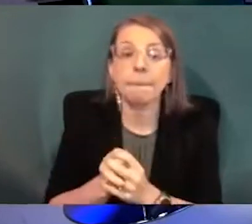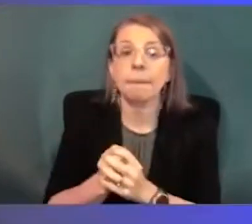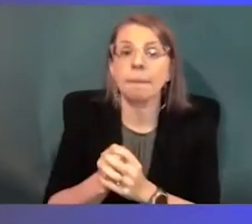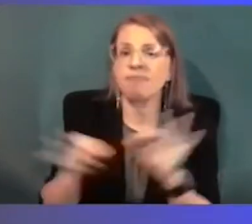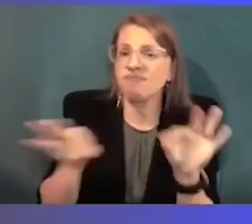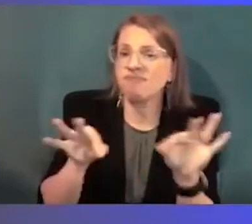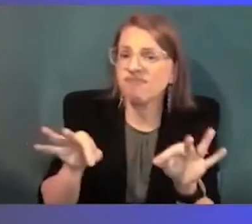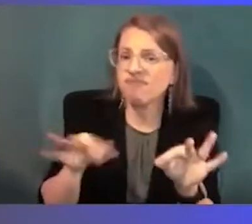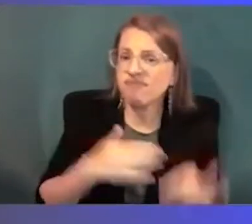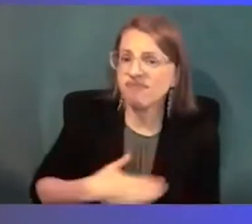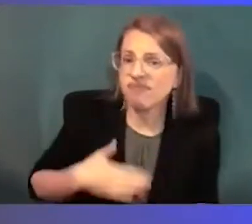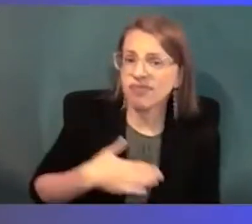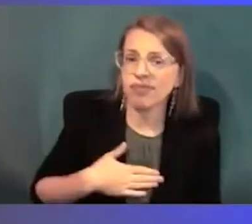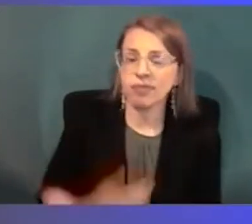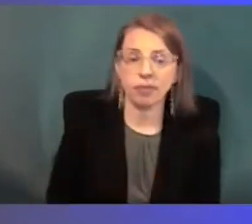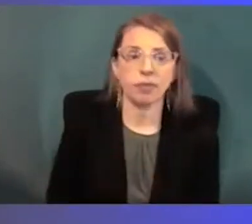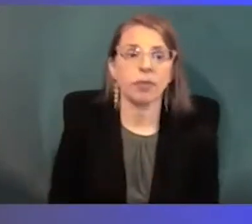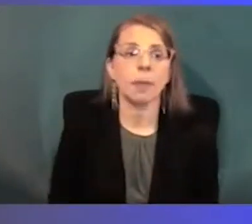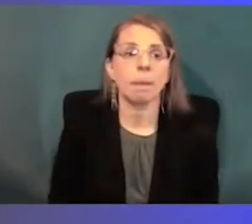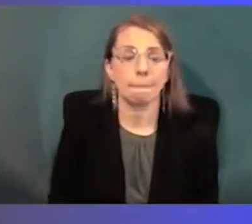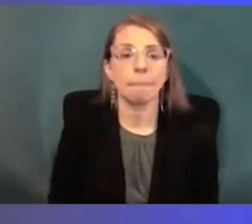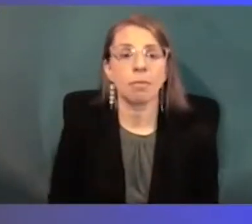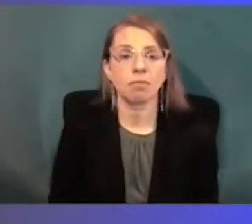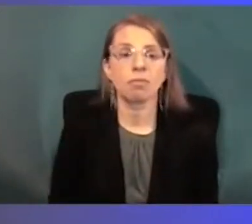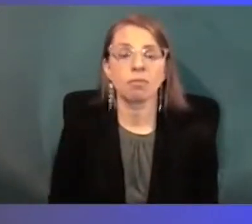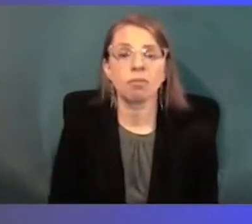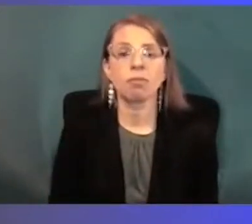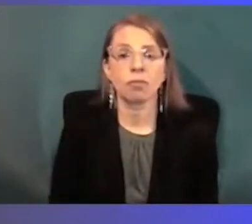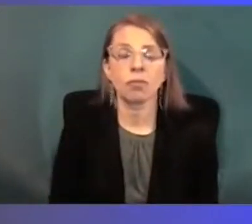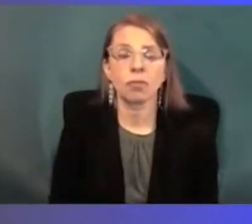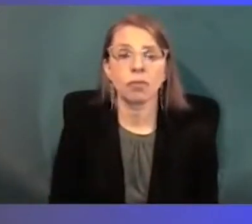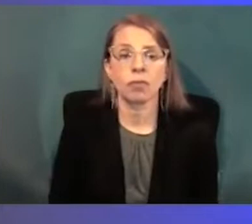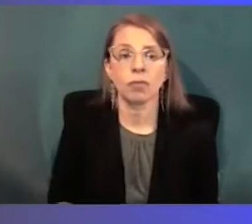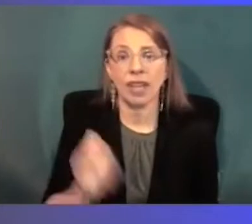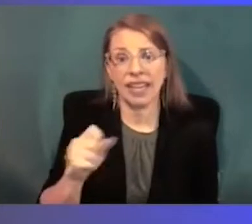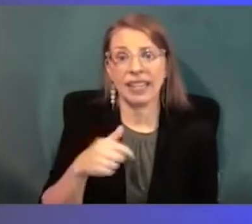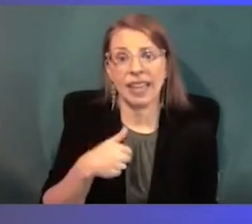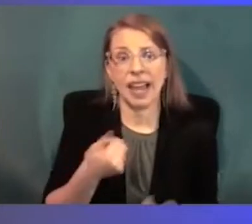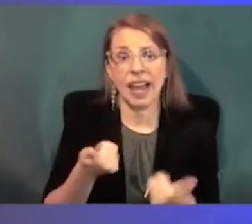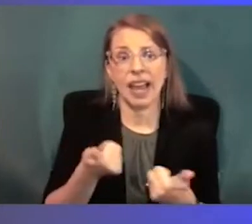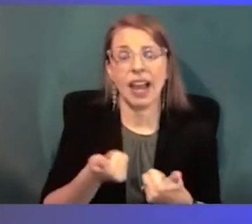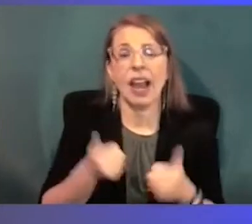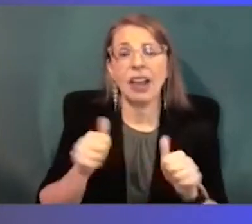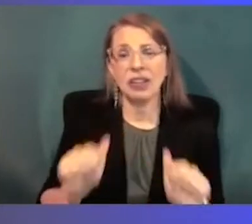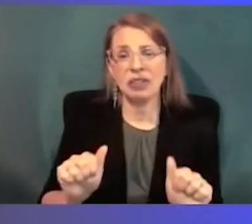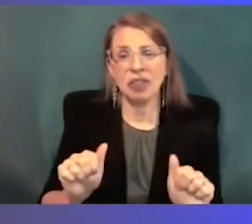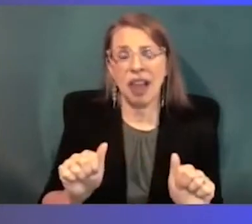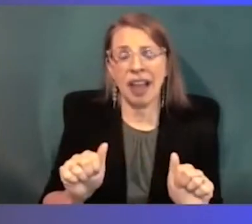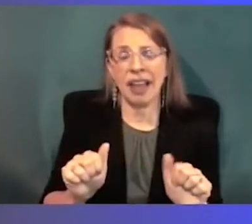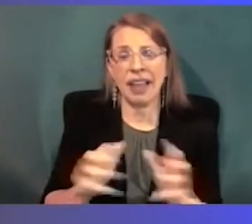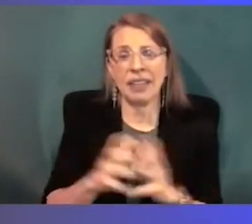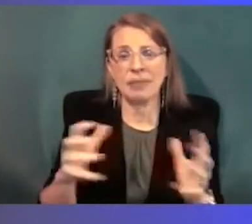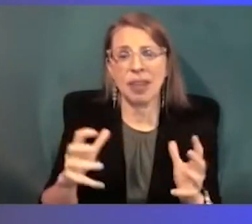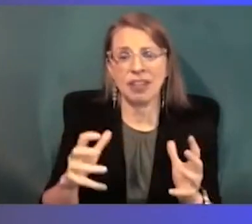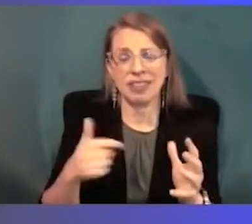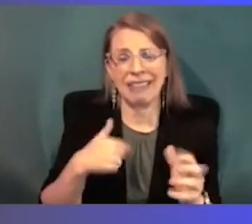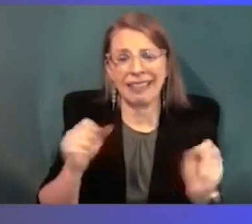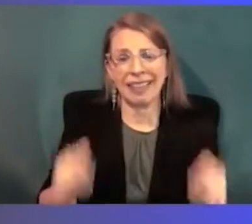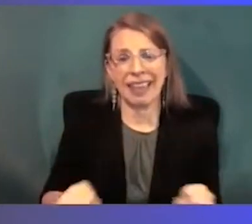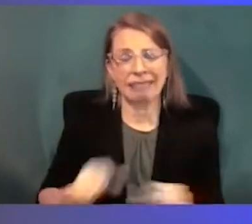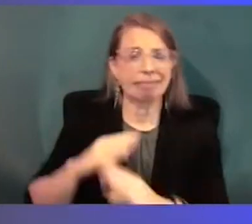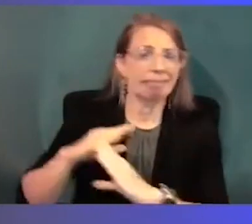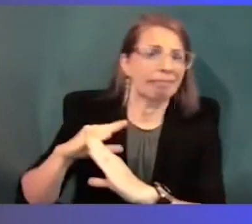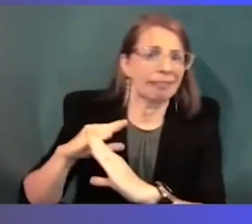that. Yes, and I do all I can not to allow it to affect me, but because of